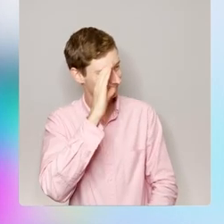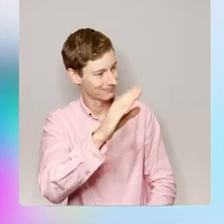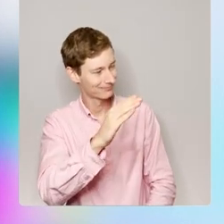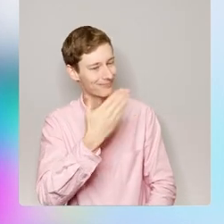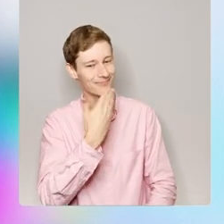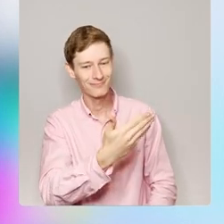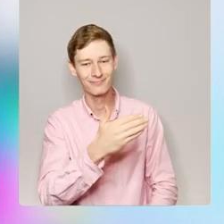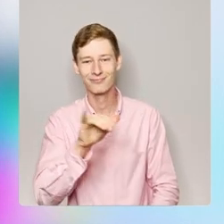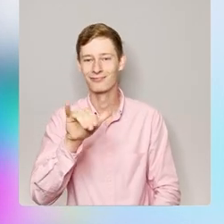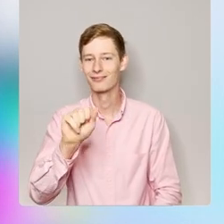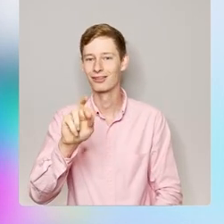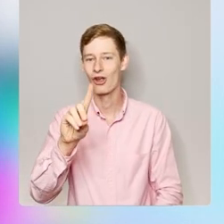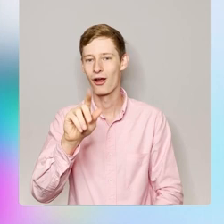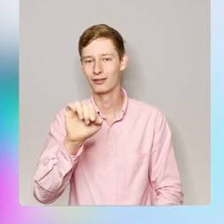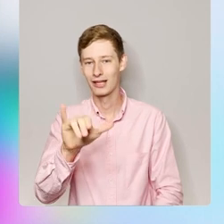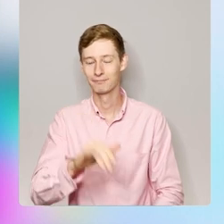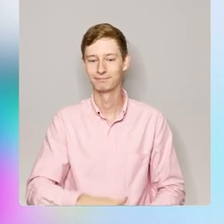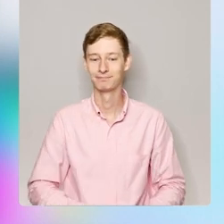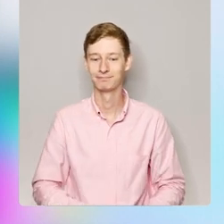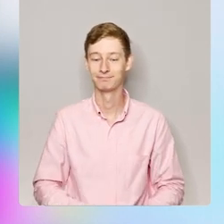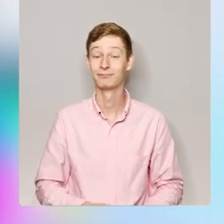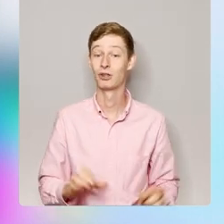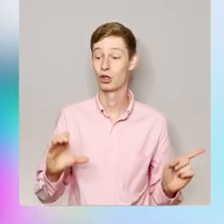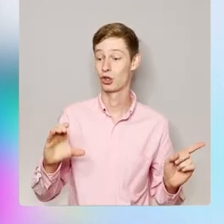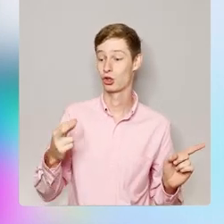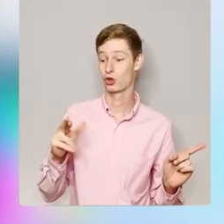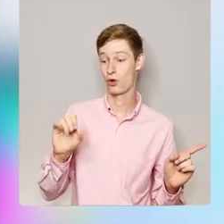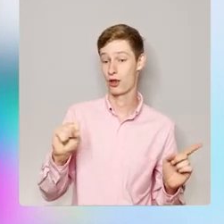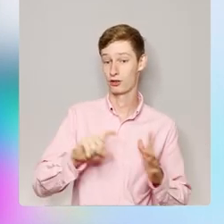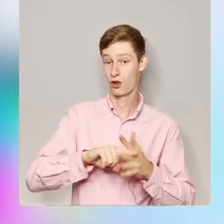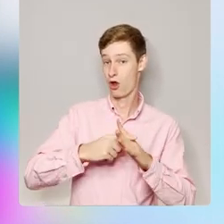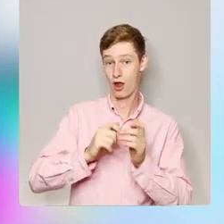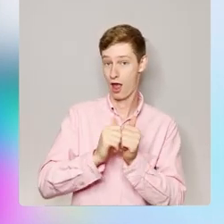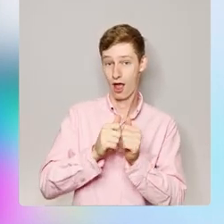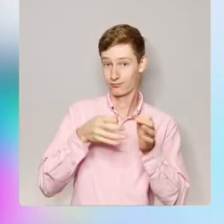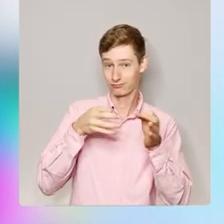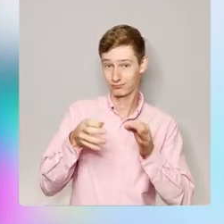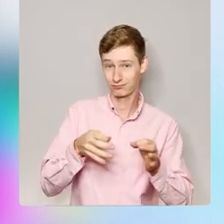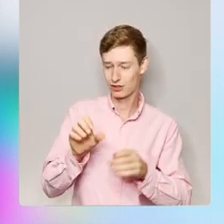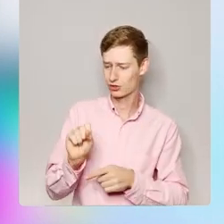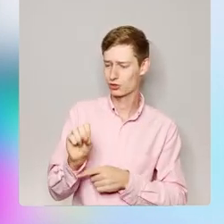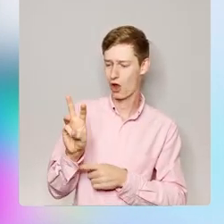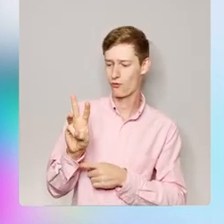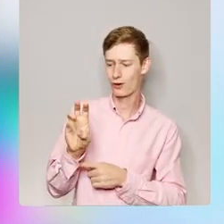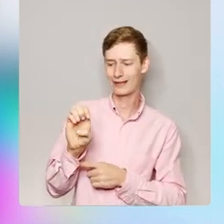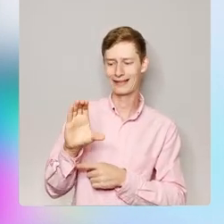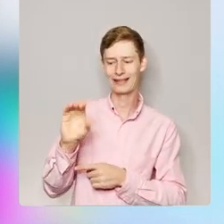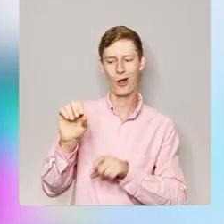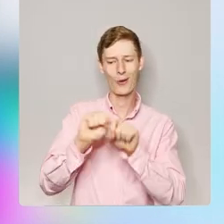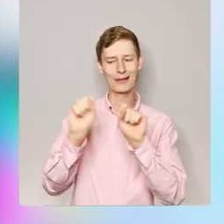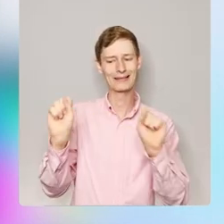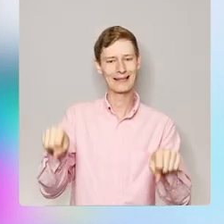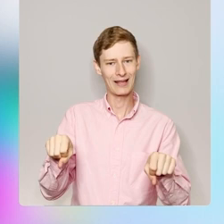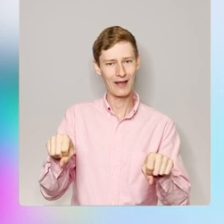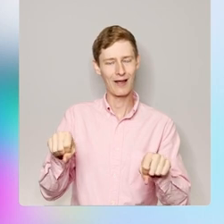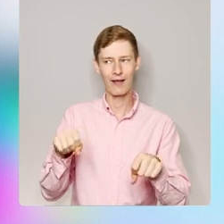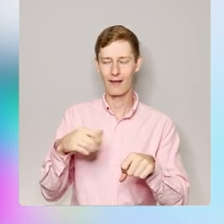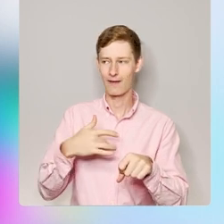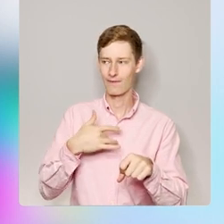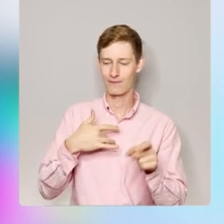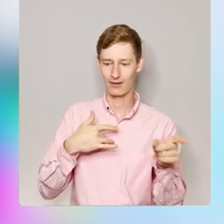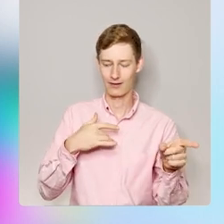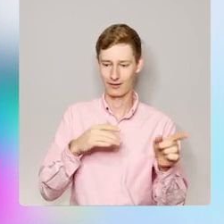Hey, thanks, Yardley. Chris began by talking about building a software ecosystem on Meta Quest that makes